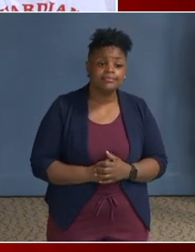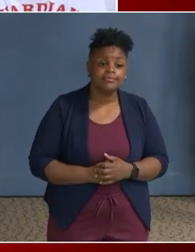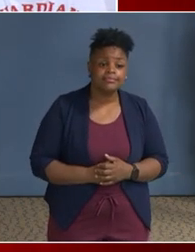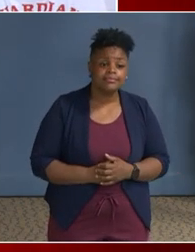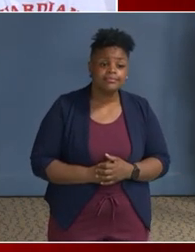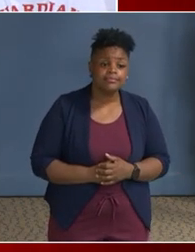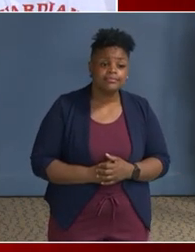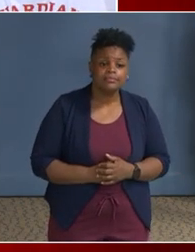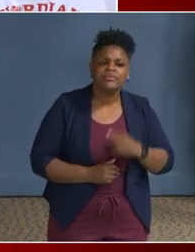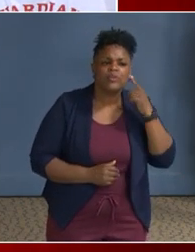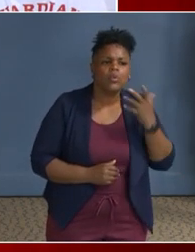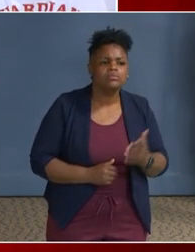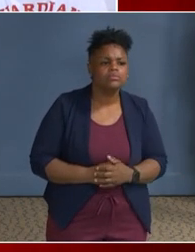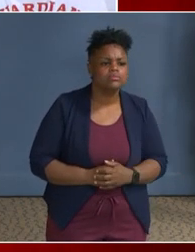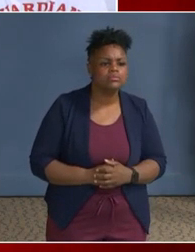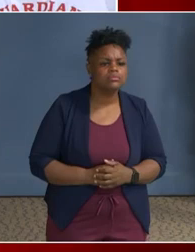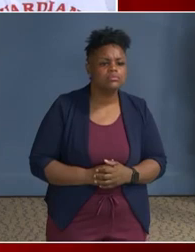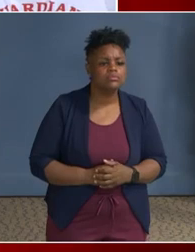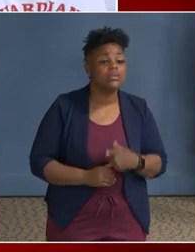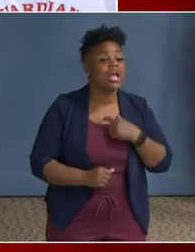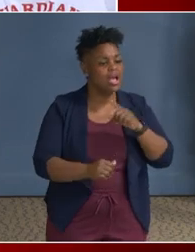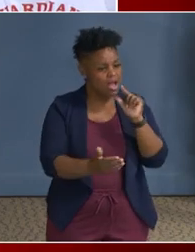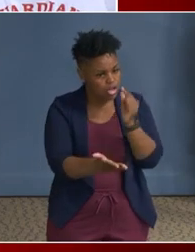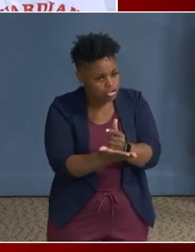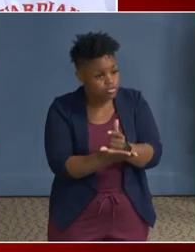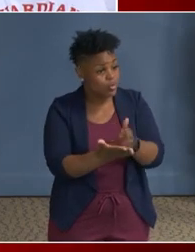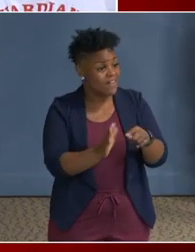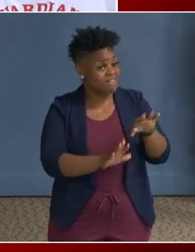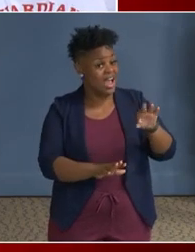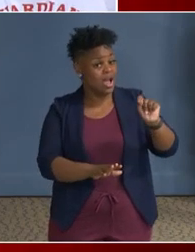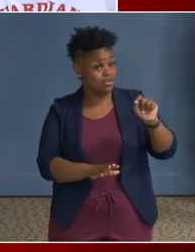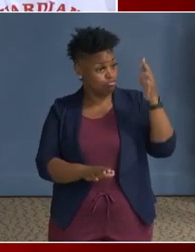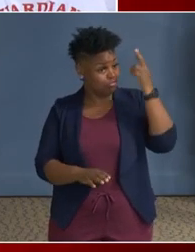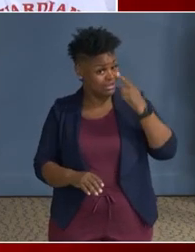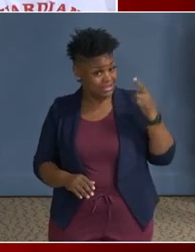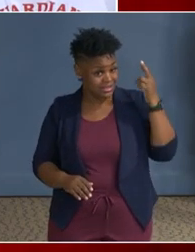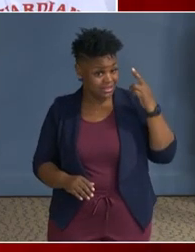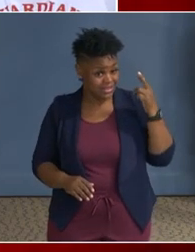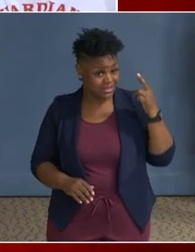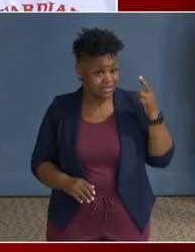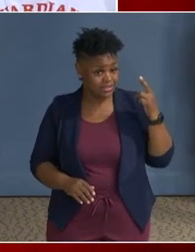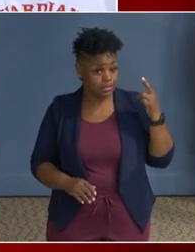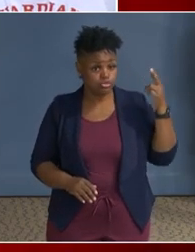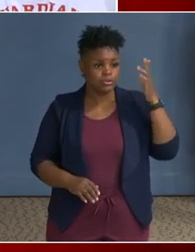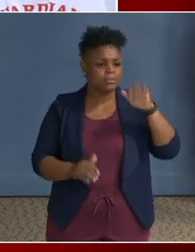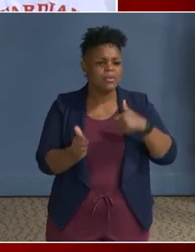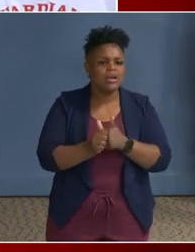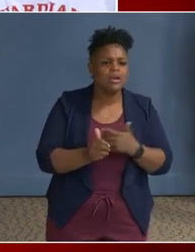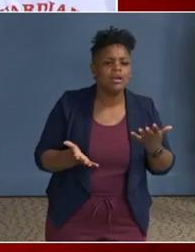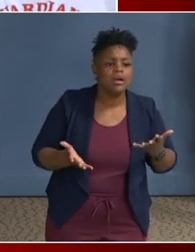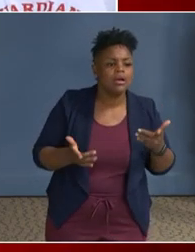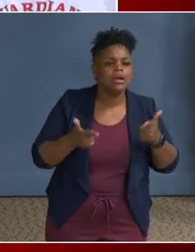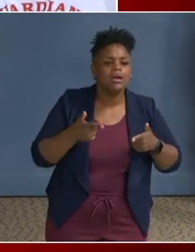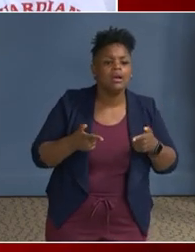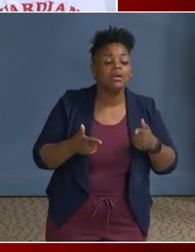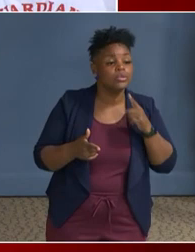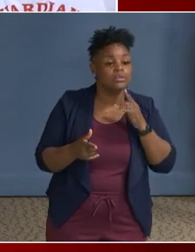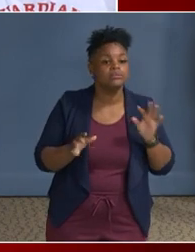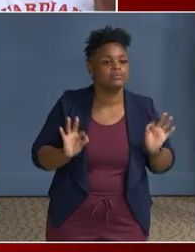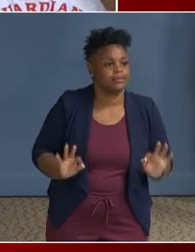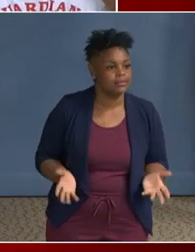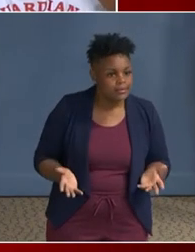Over what? I guarantee you when they find out what this is about, it's going to be about nothing. It's going to be about absolutely